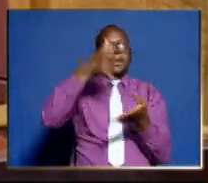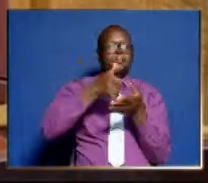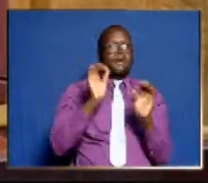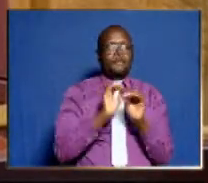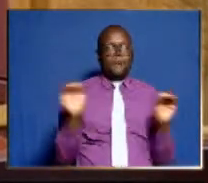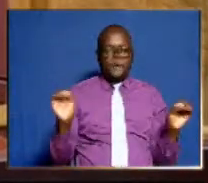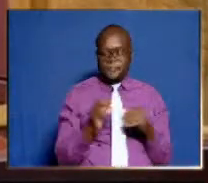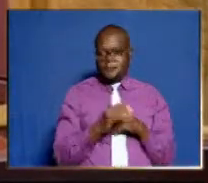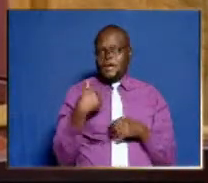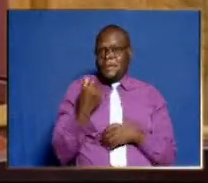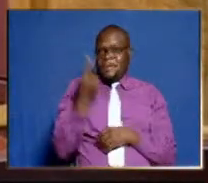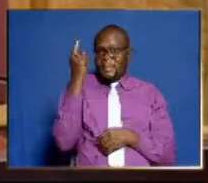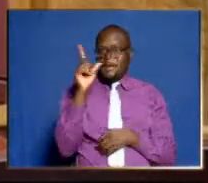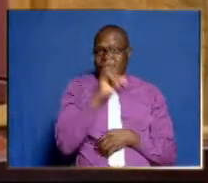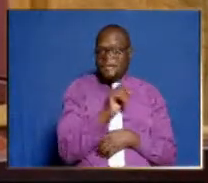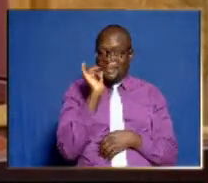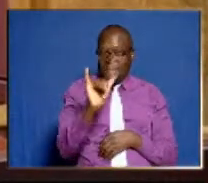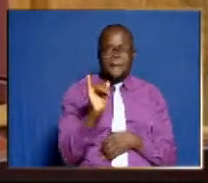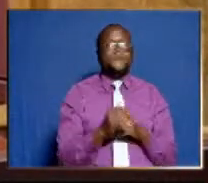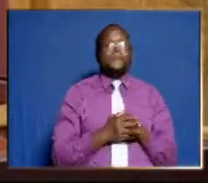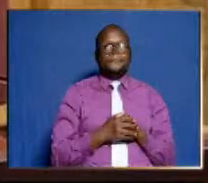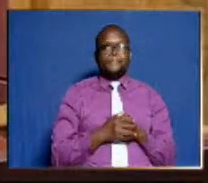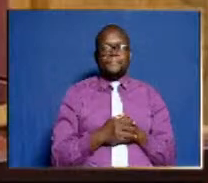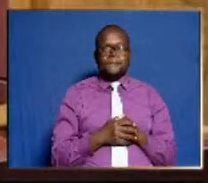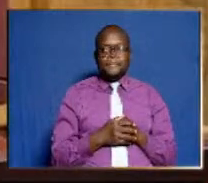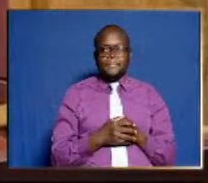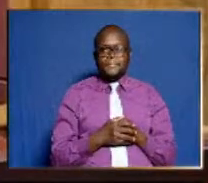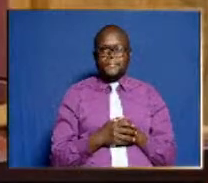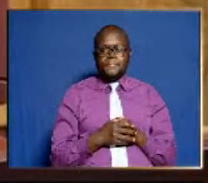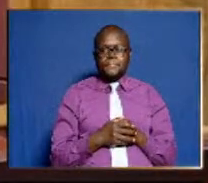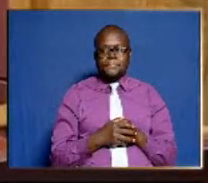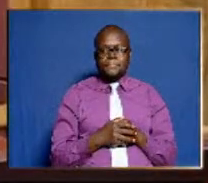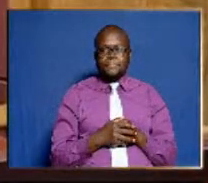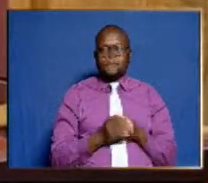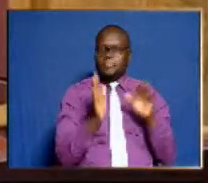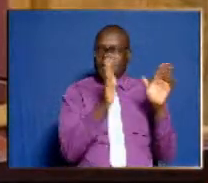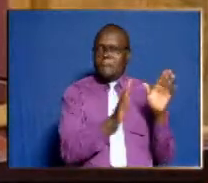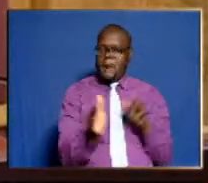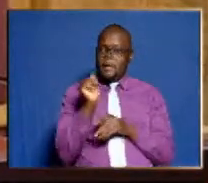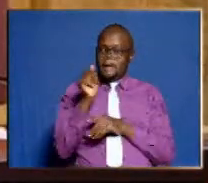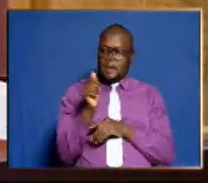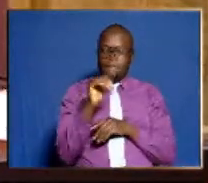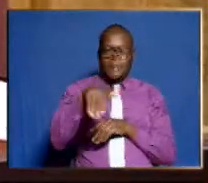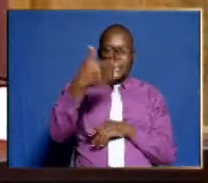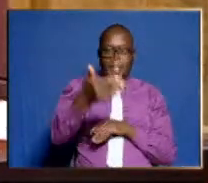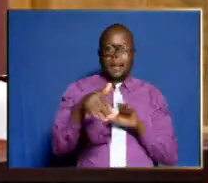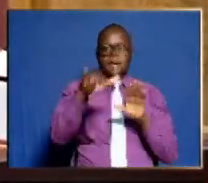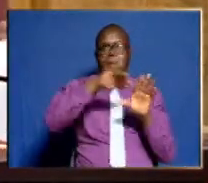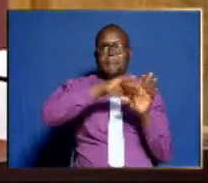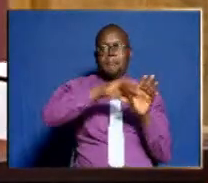Of course, I understand the fact that, but as you prepare yourself, let's go to the next member.